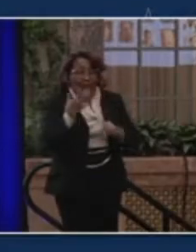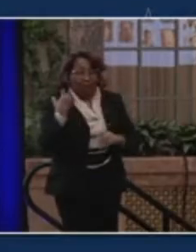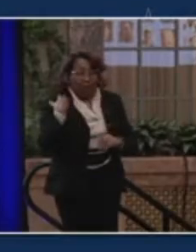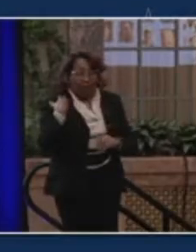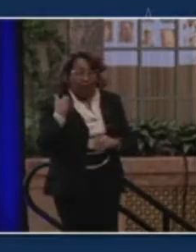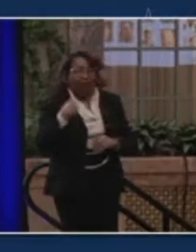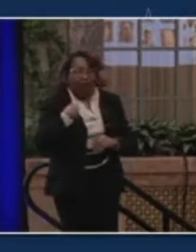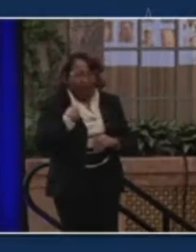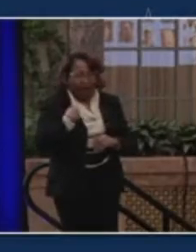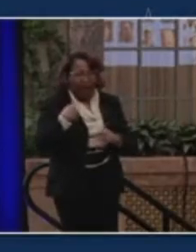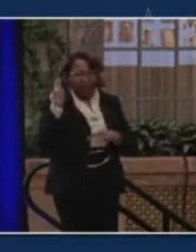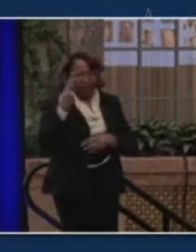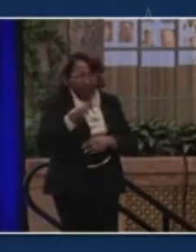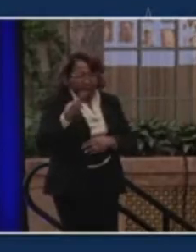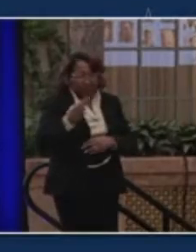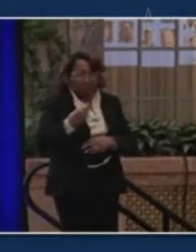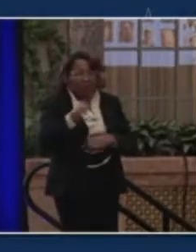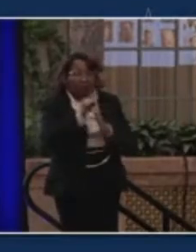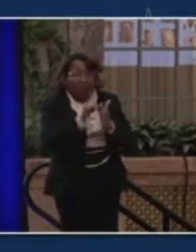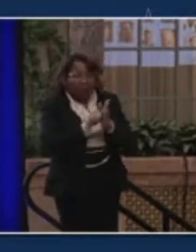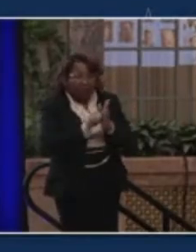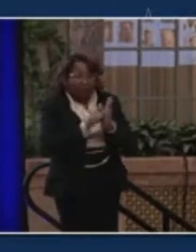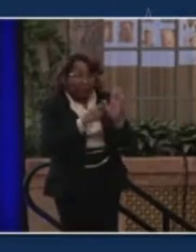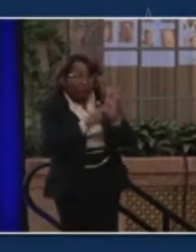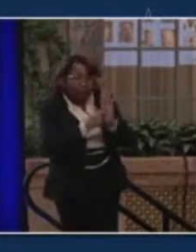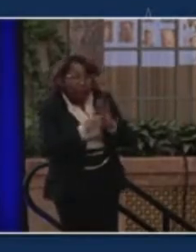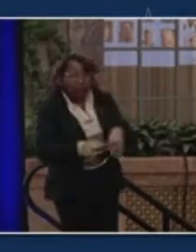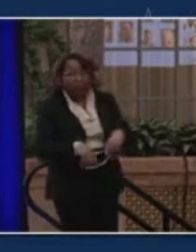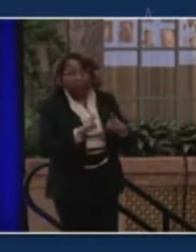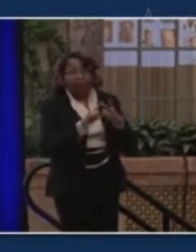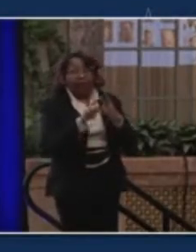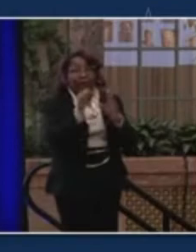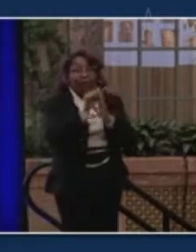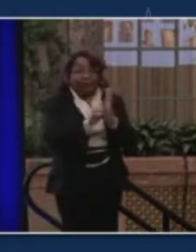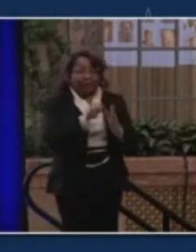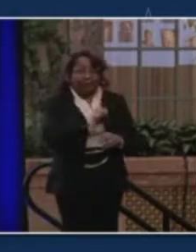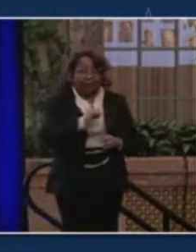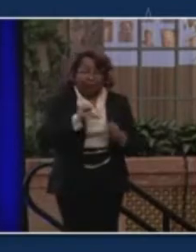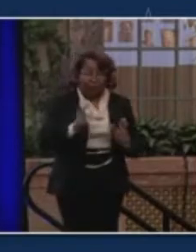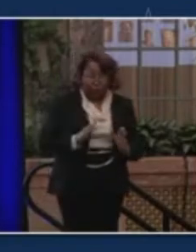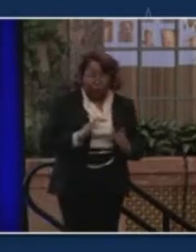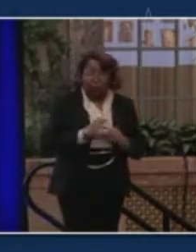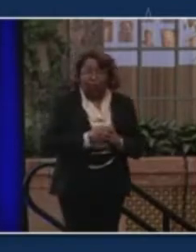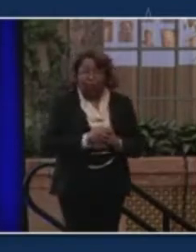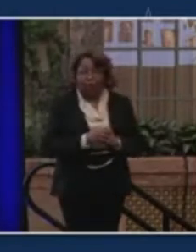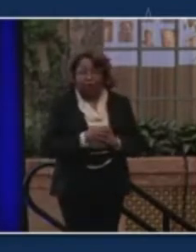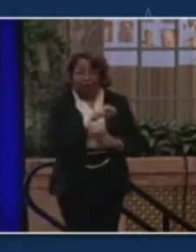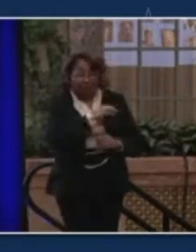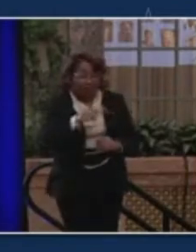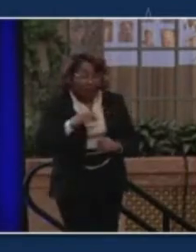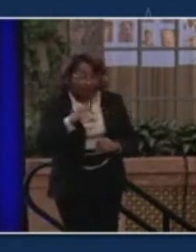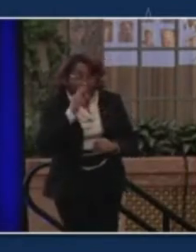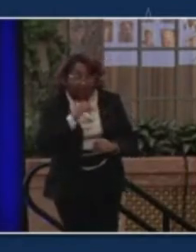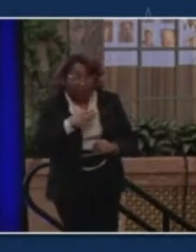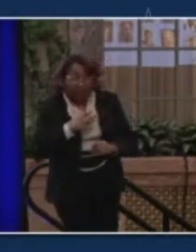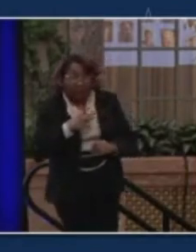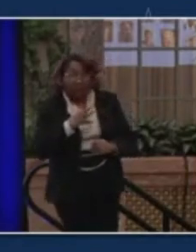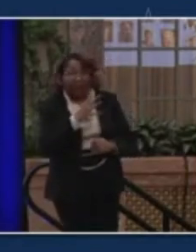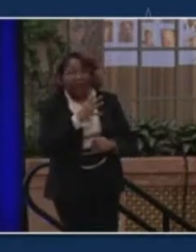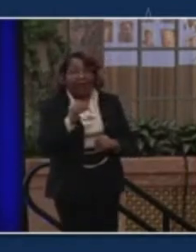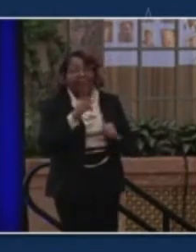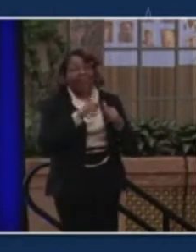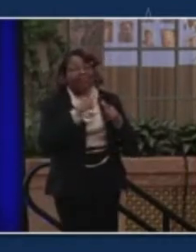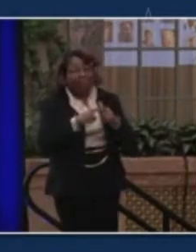had a record. He was a state rep, a state senator, a congressman, and then a